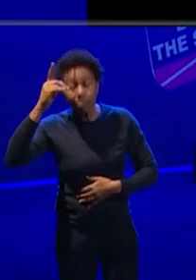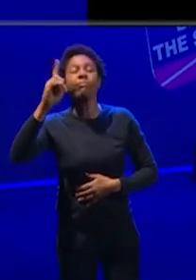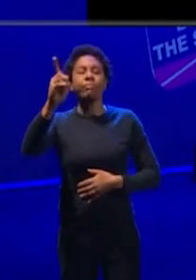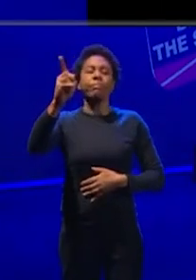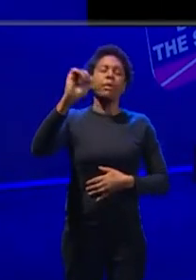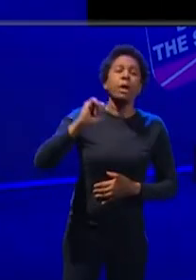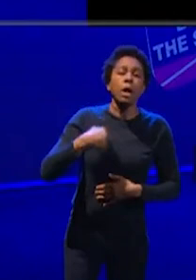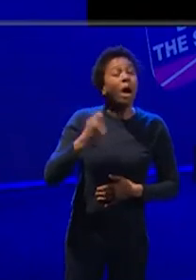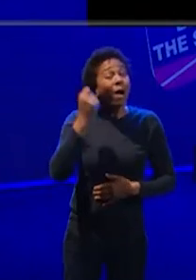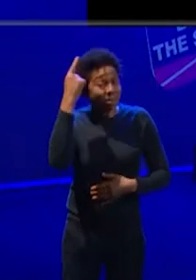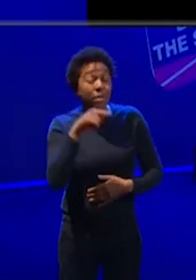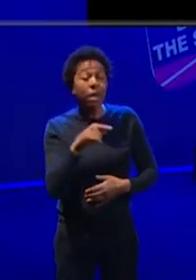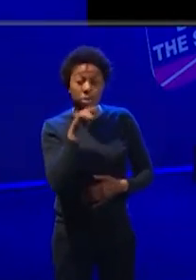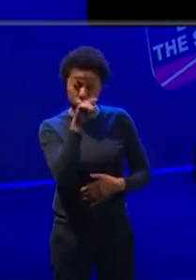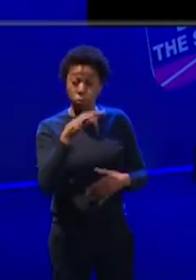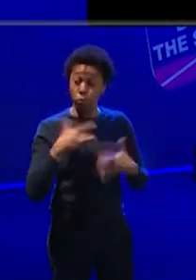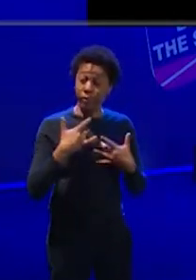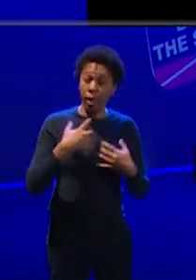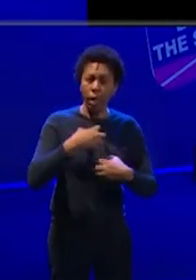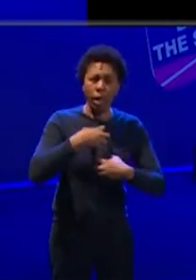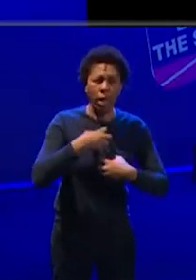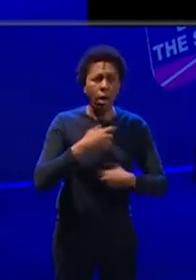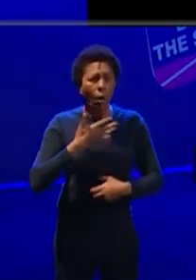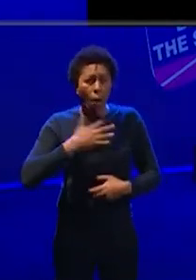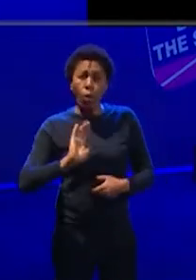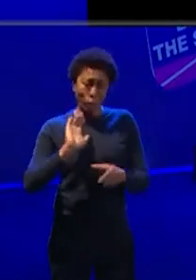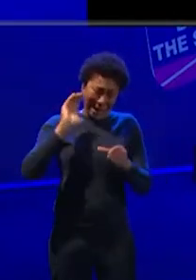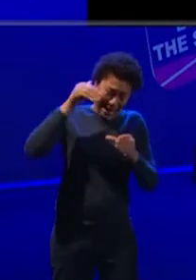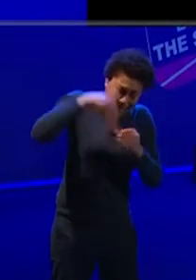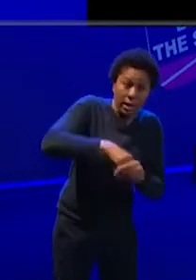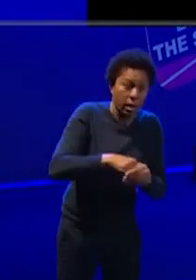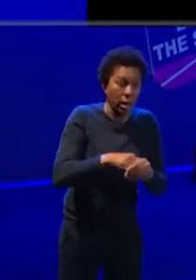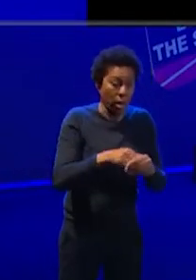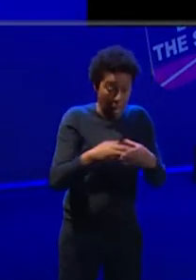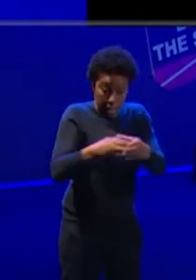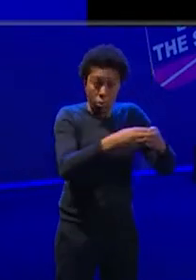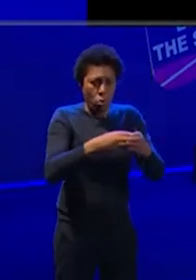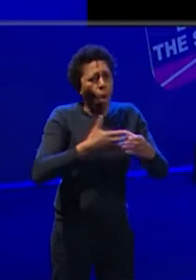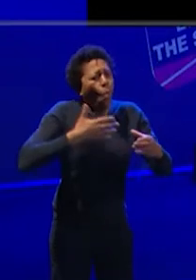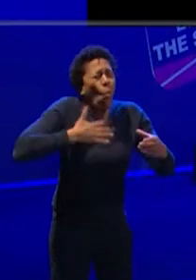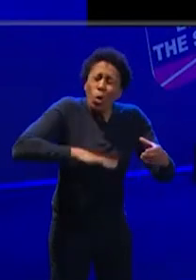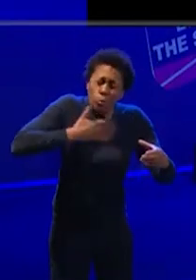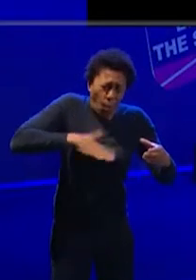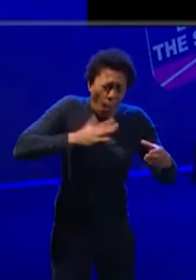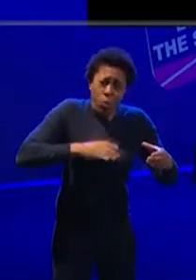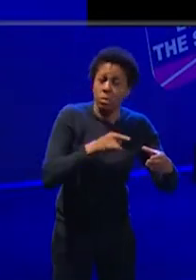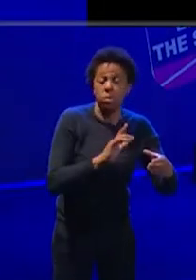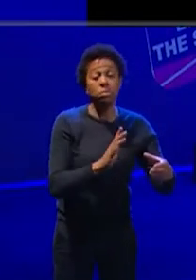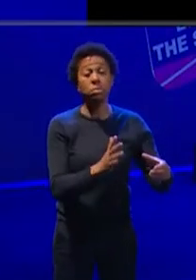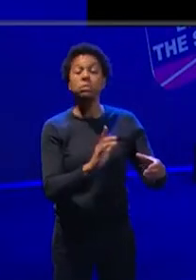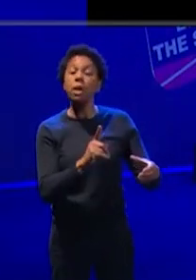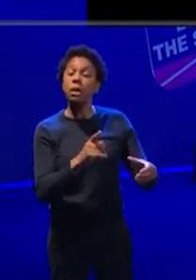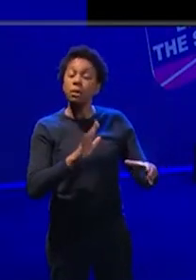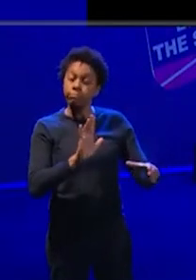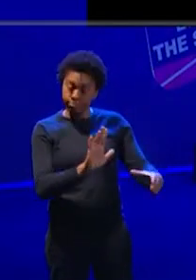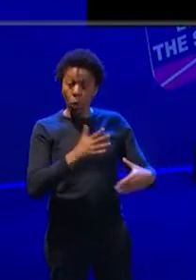So I understand how scary it is to want to be part of something so badly. So at the very least, I want